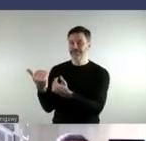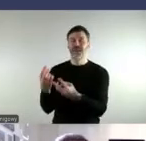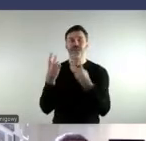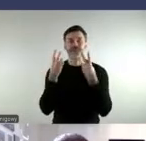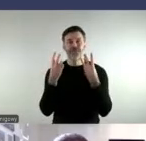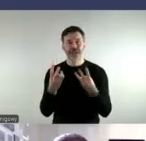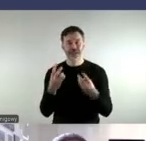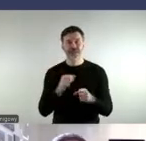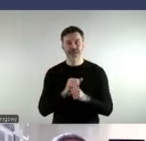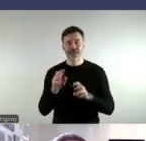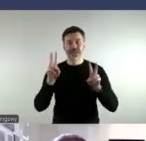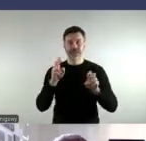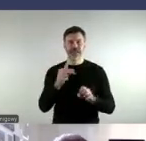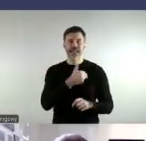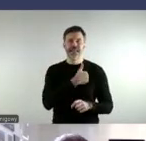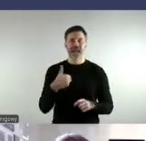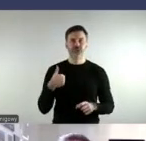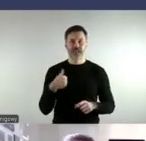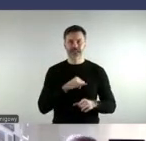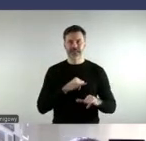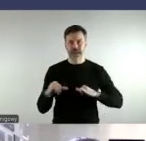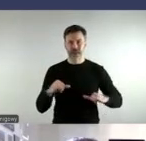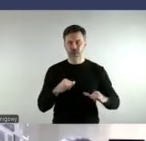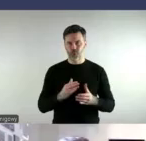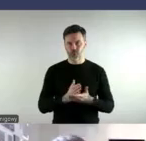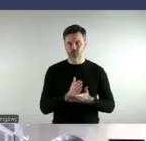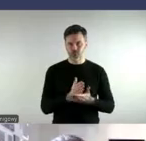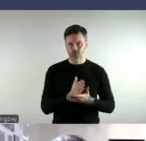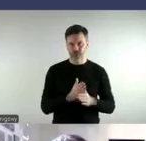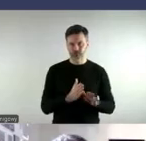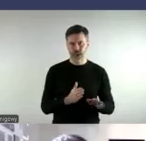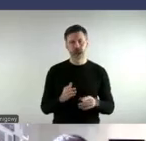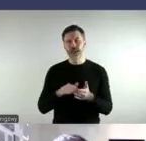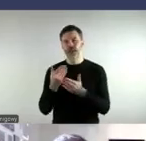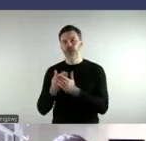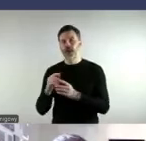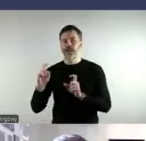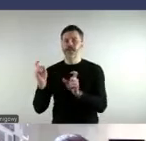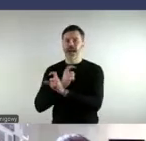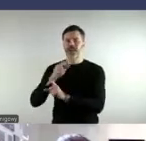because the more firefighters, the more policemen we have, then of course we can,